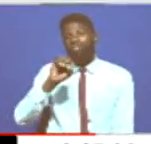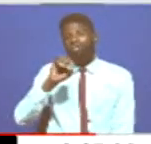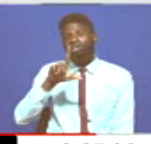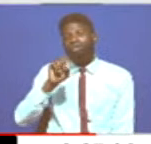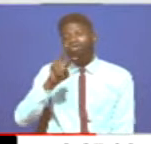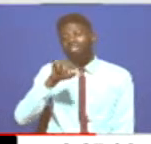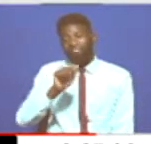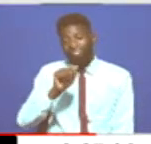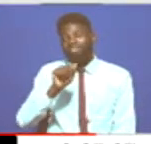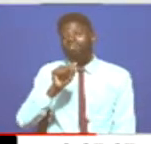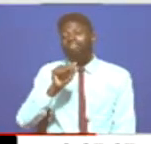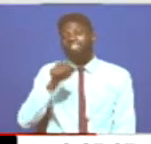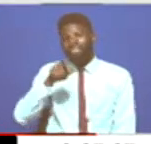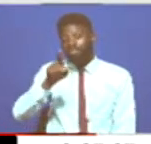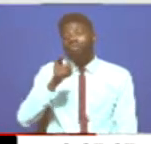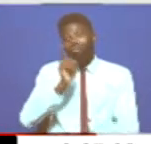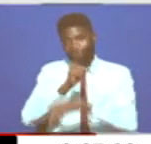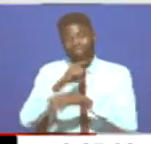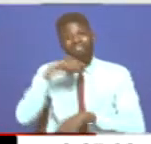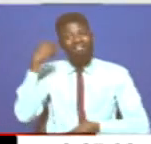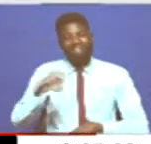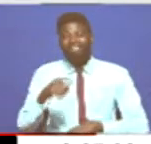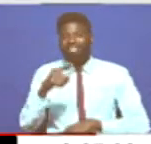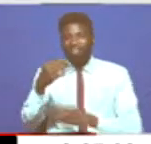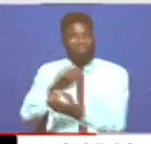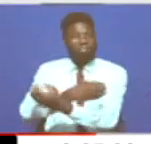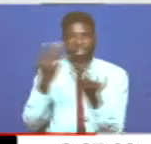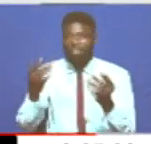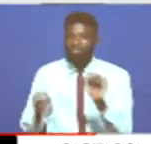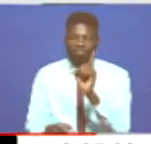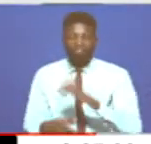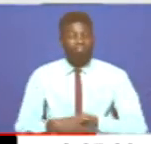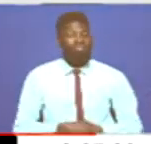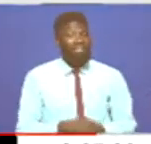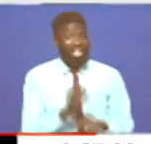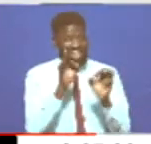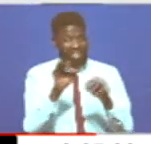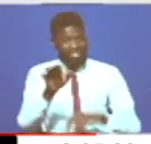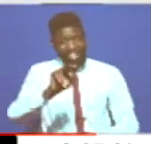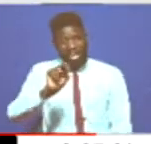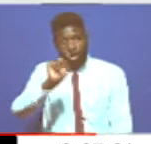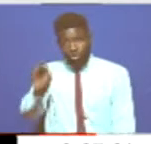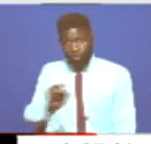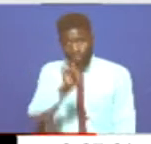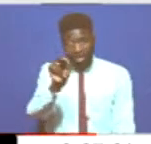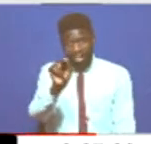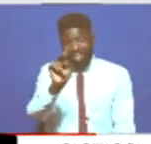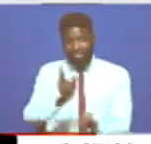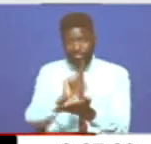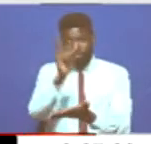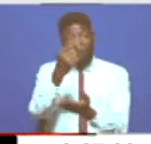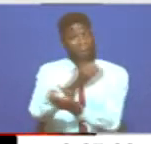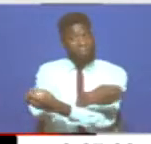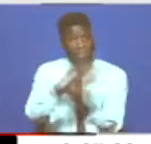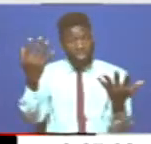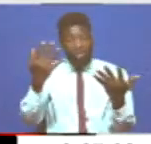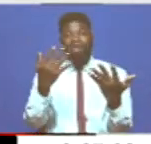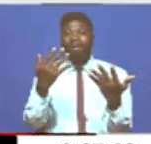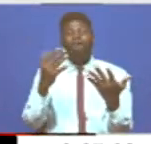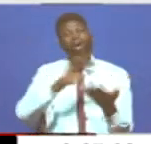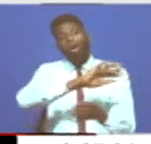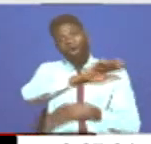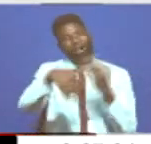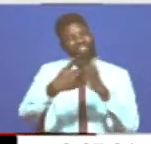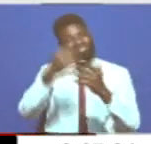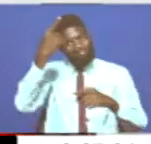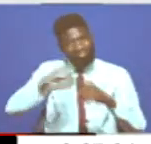plant. If there is an explosion, that's the end for everyone. The end for Europe. The evacuation of